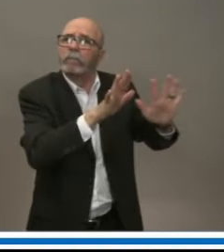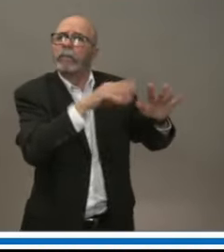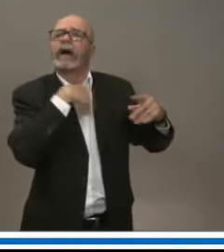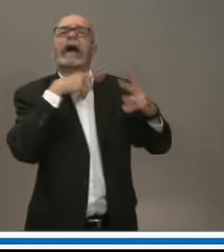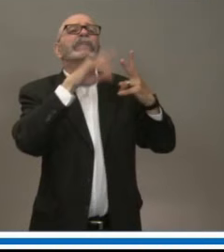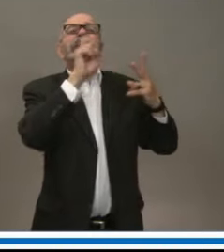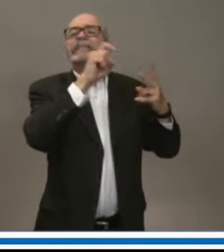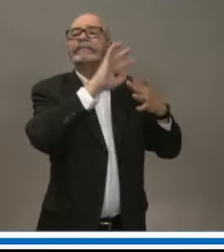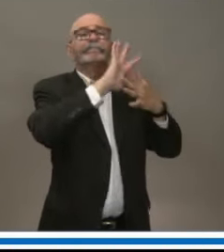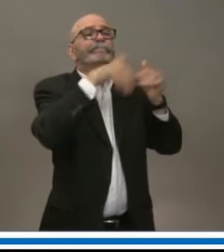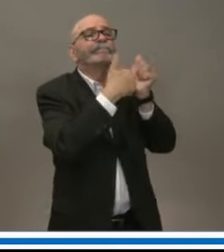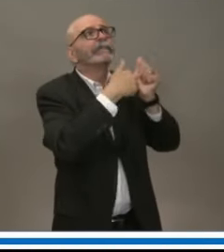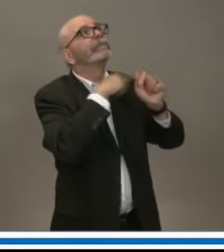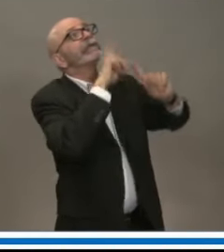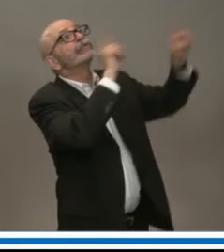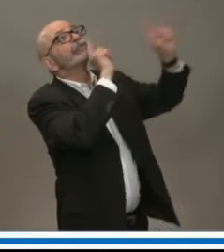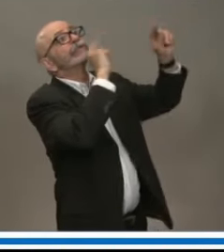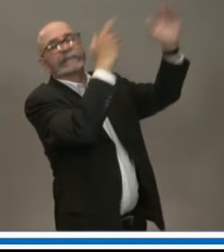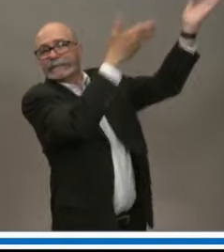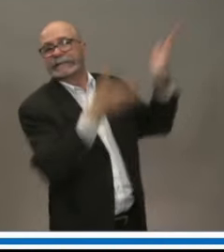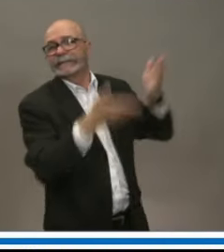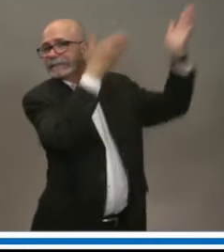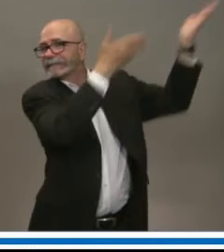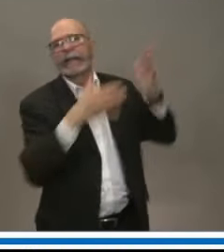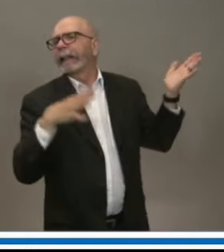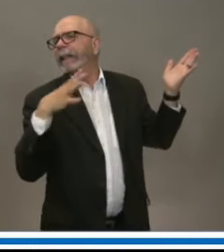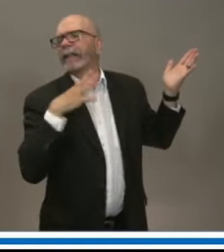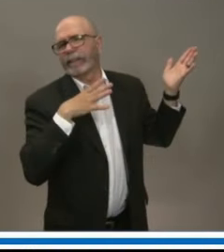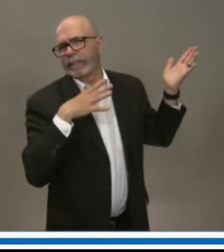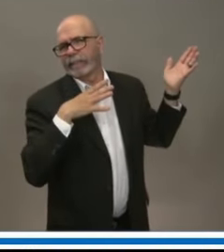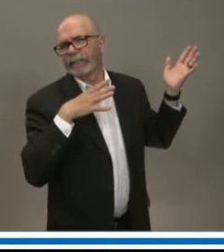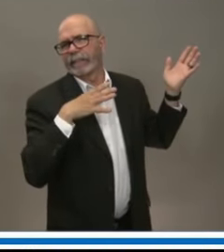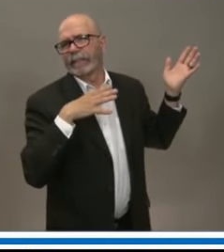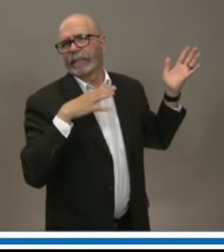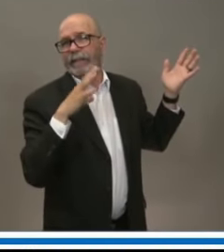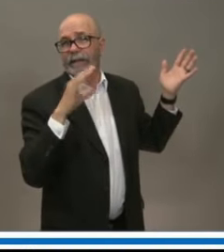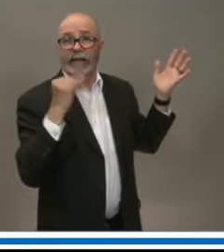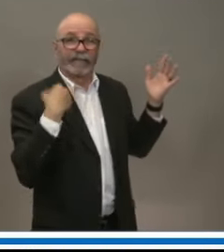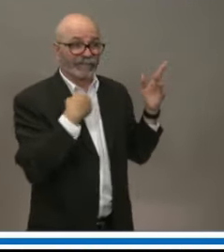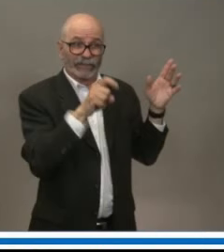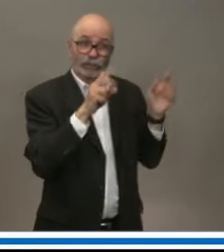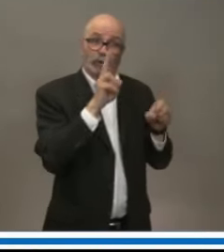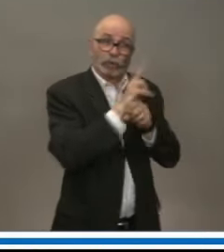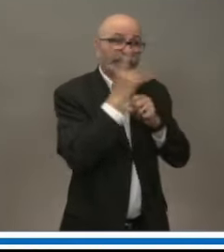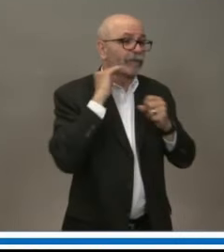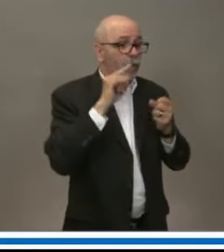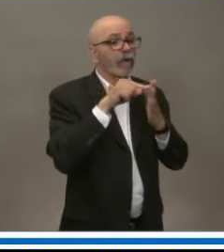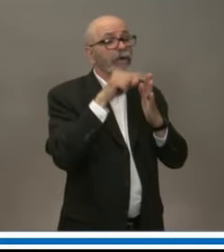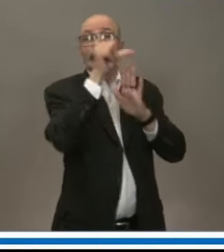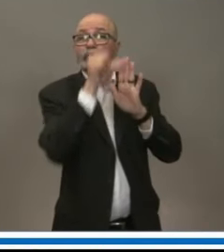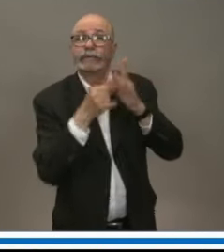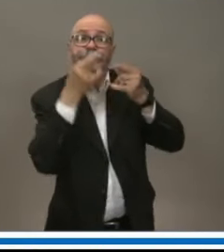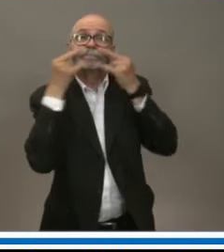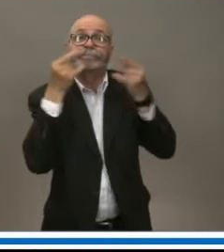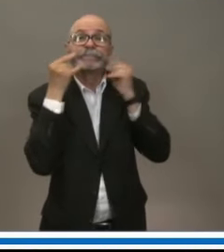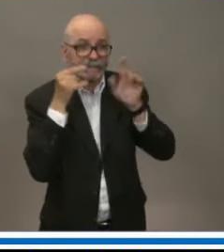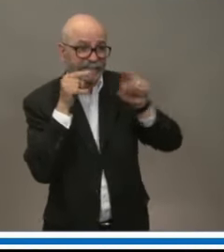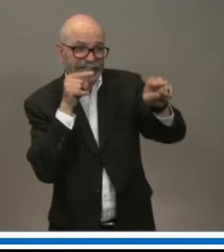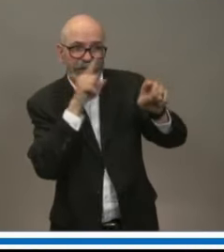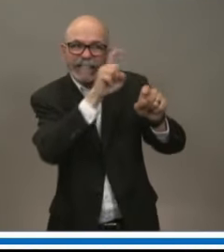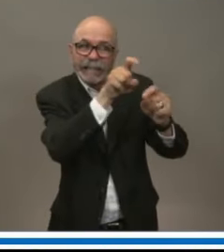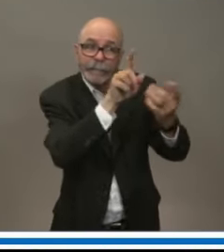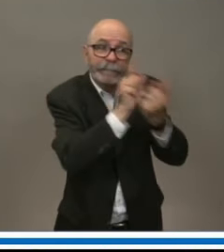confident the surgical masks will be distributed to everyone who's dealing with facing with patients, dealing directly with Nova Scotians.